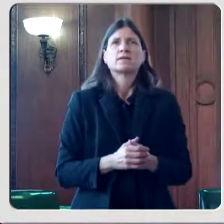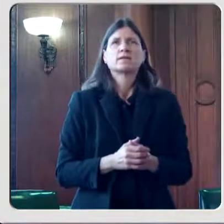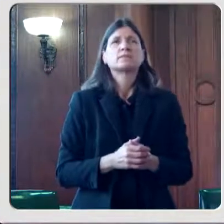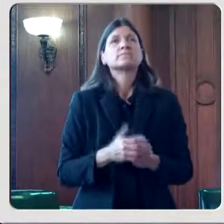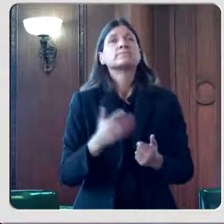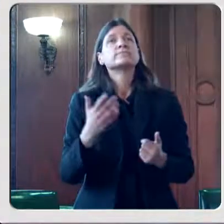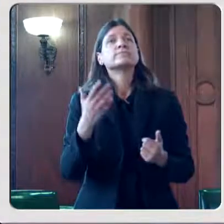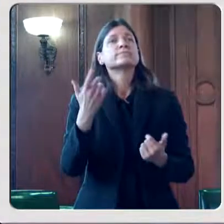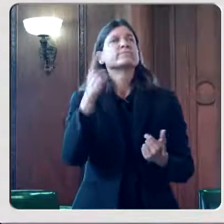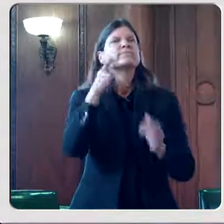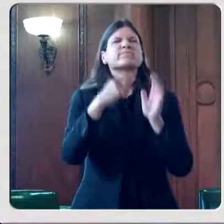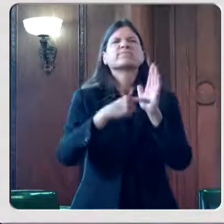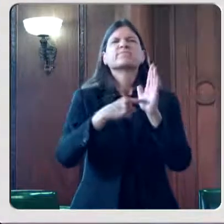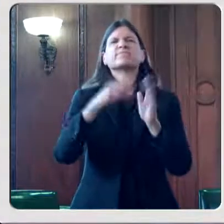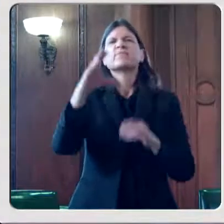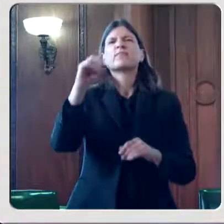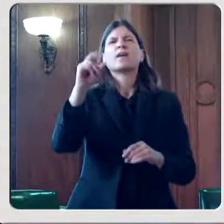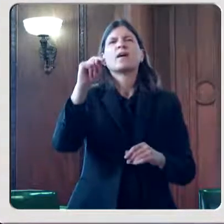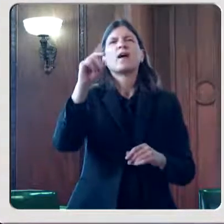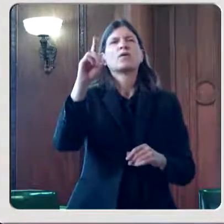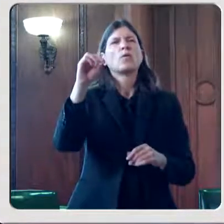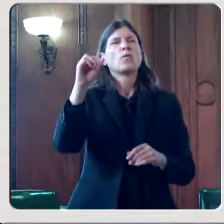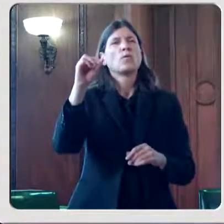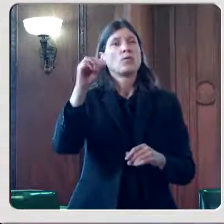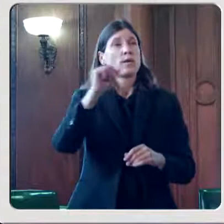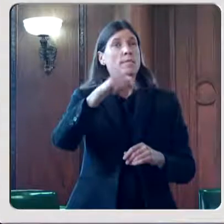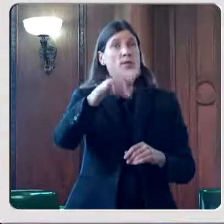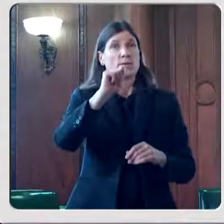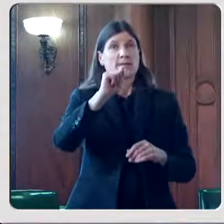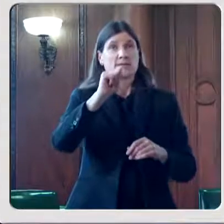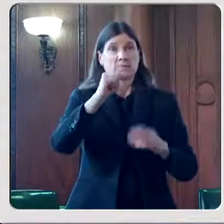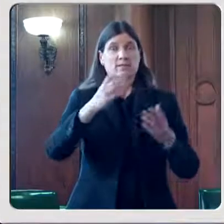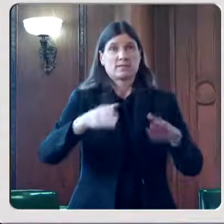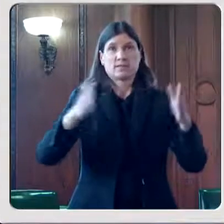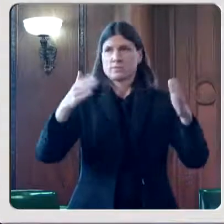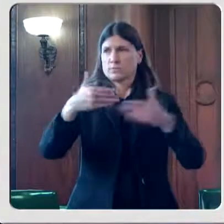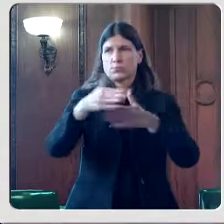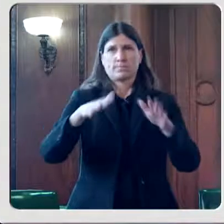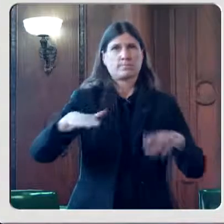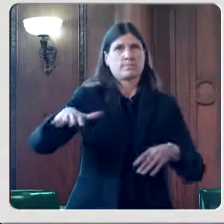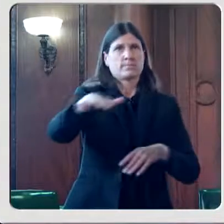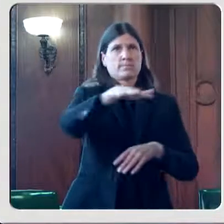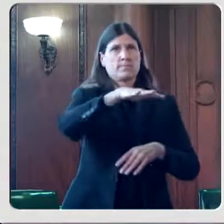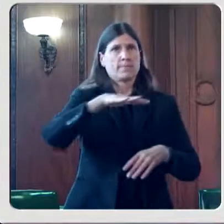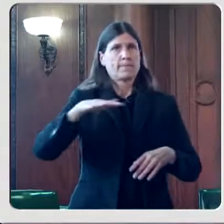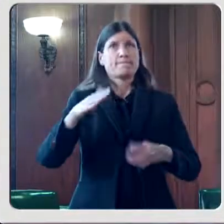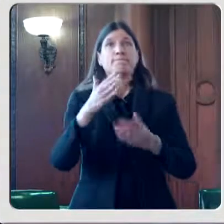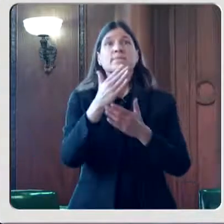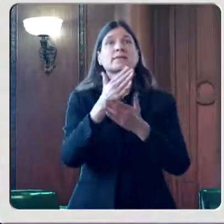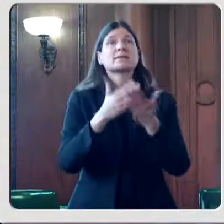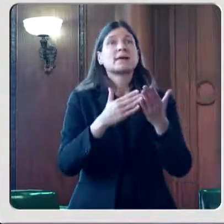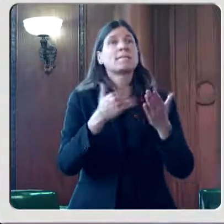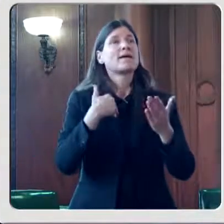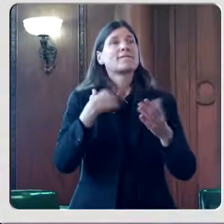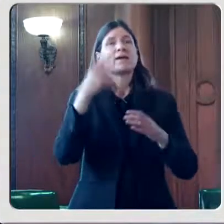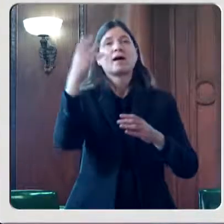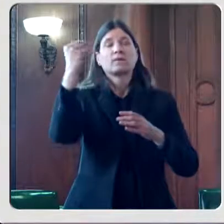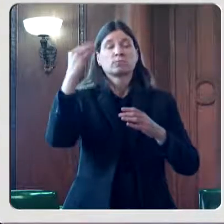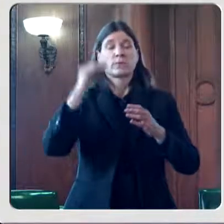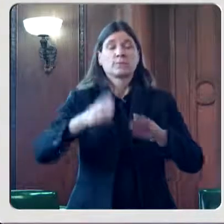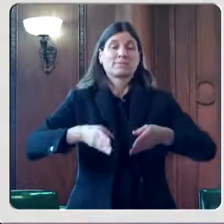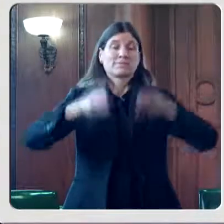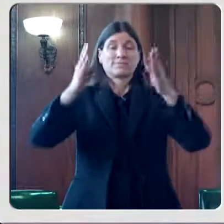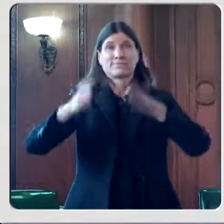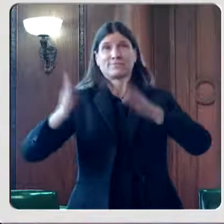establishments, condos and apartment complex areas, not wearing a mask. So I know Commissioner Carlton Harris